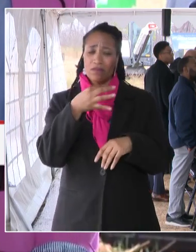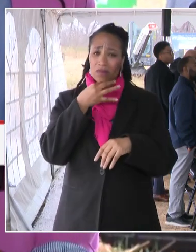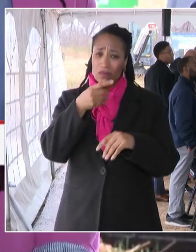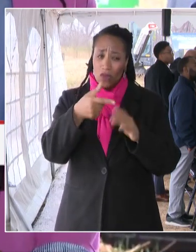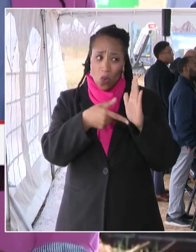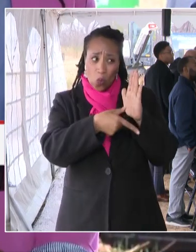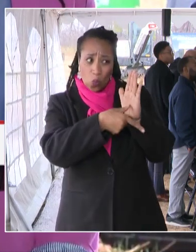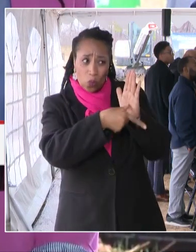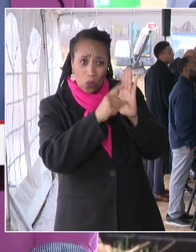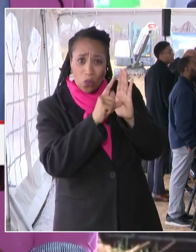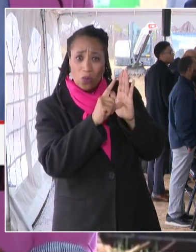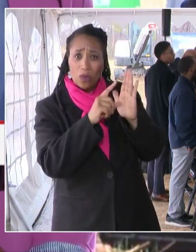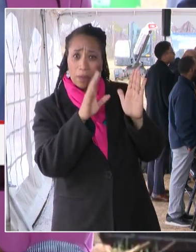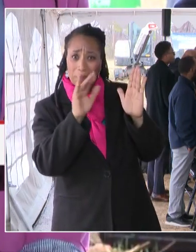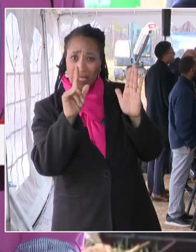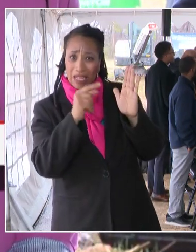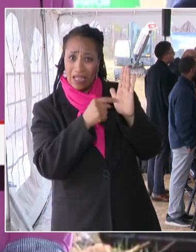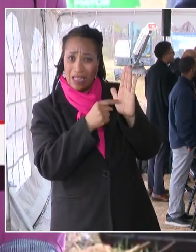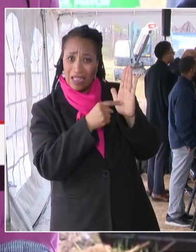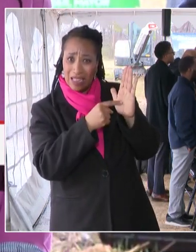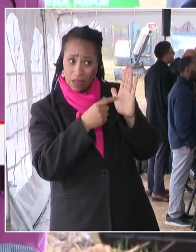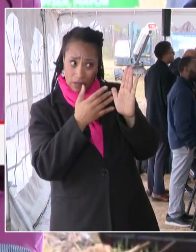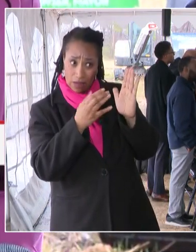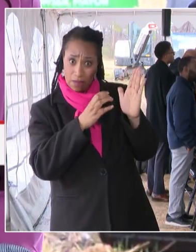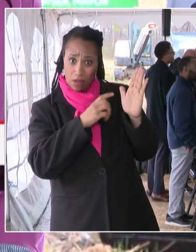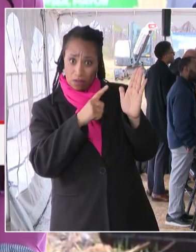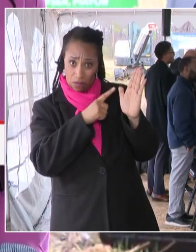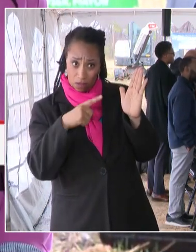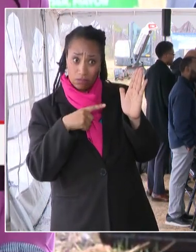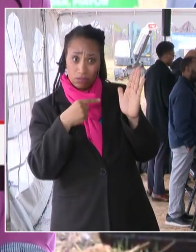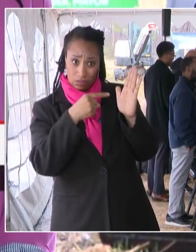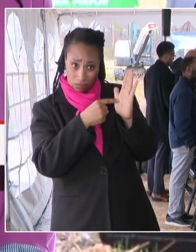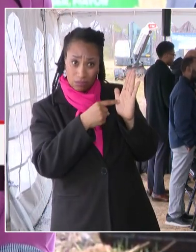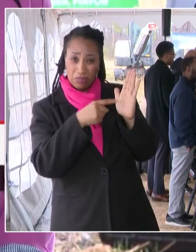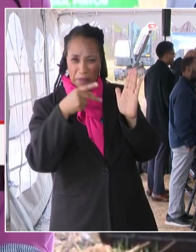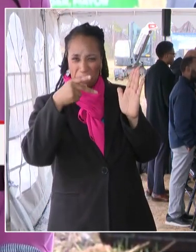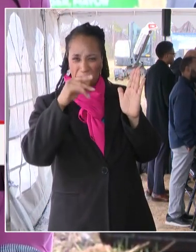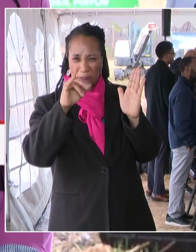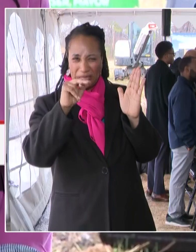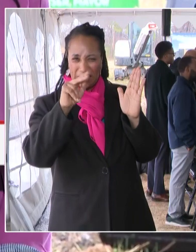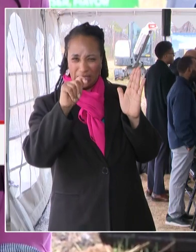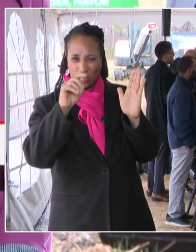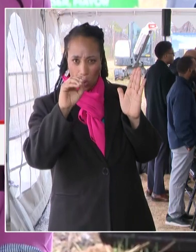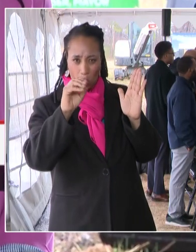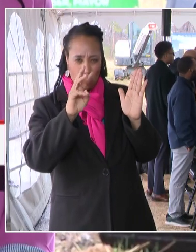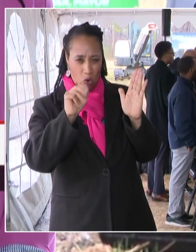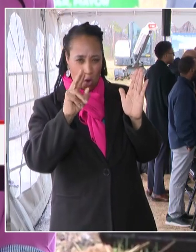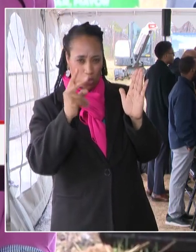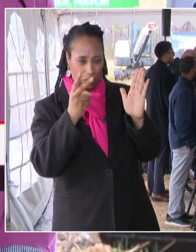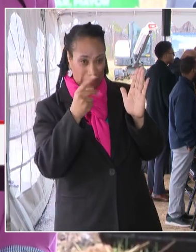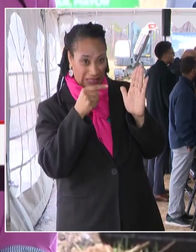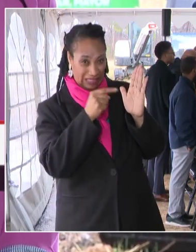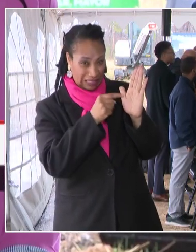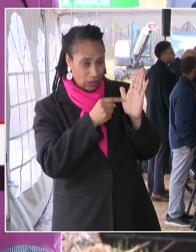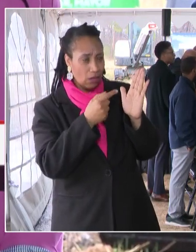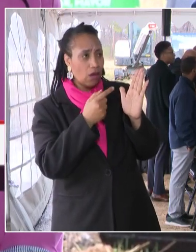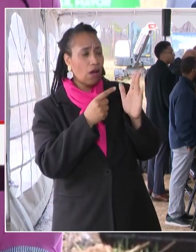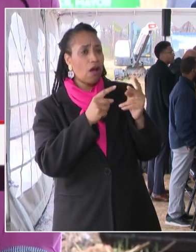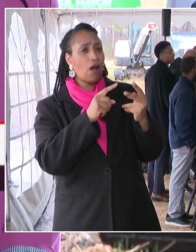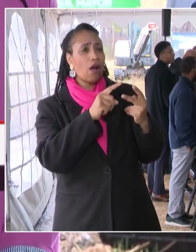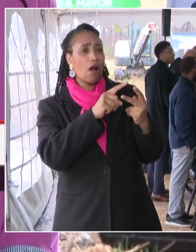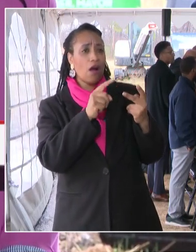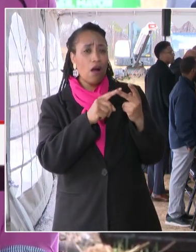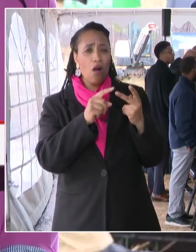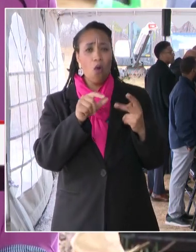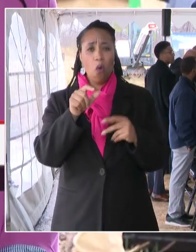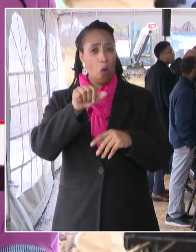interrupter programs and what your thoughts are on it, and also after the Cure the Streets man was arrested for a homicide over the weekend, if people can trust